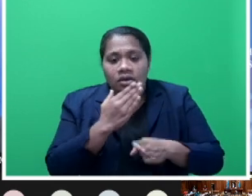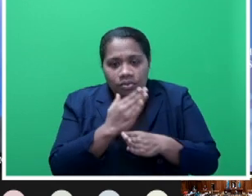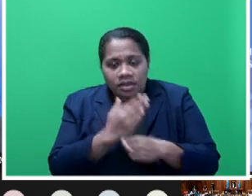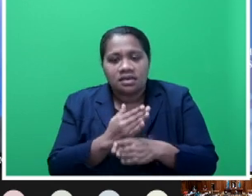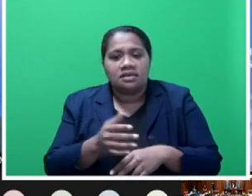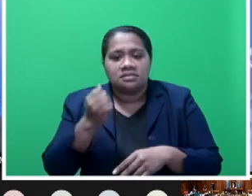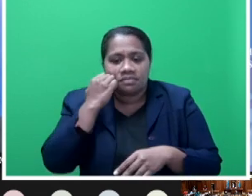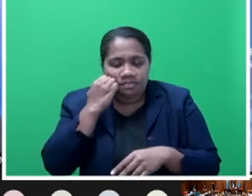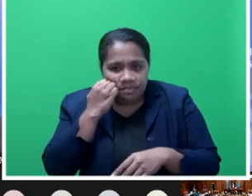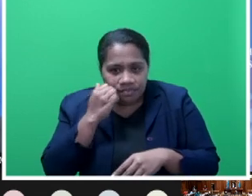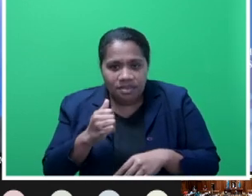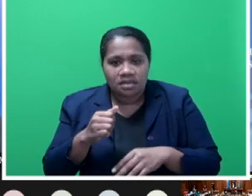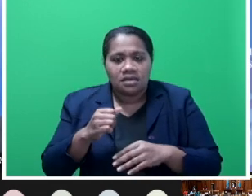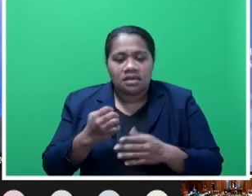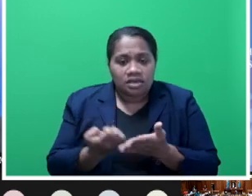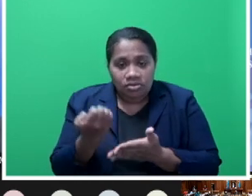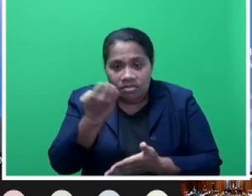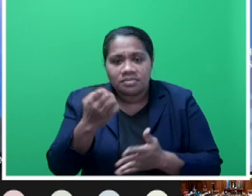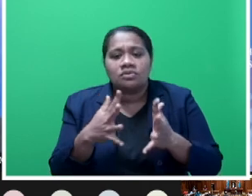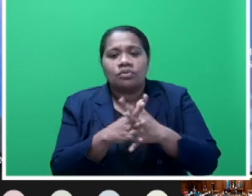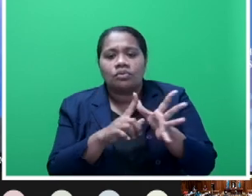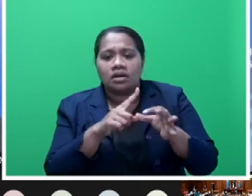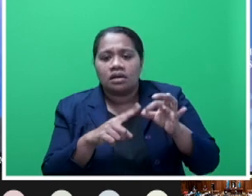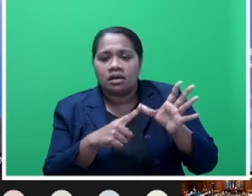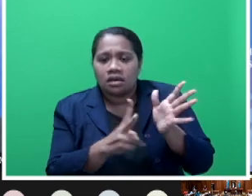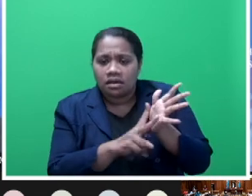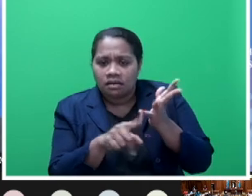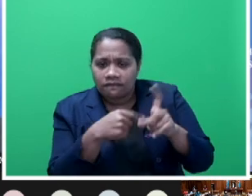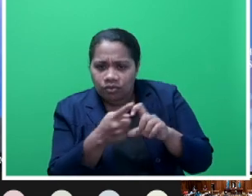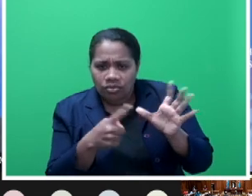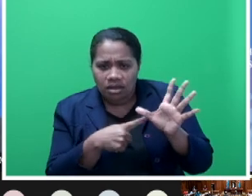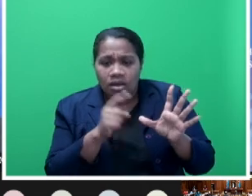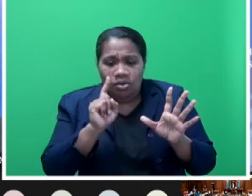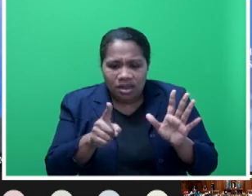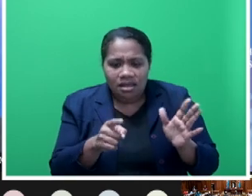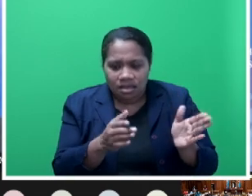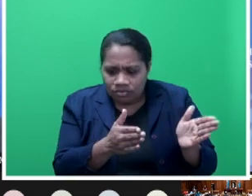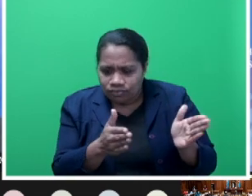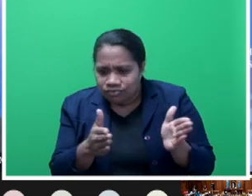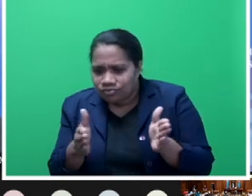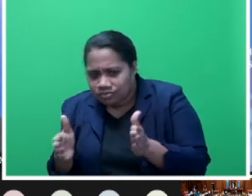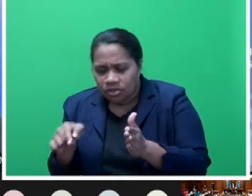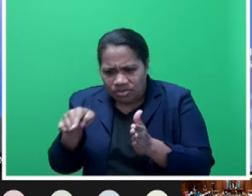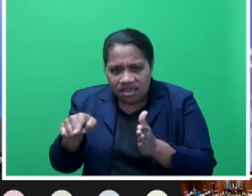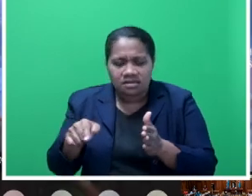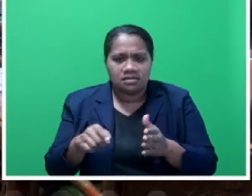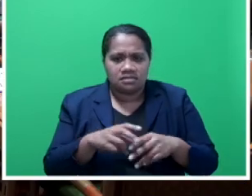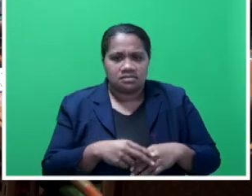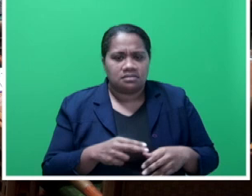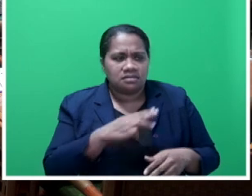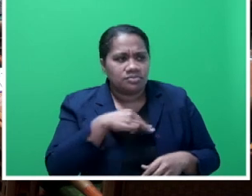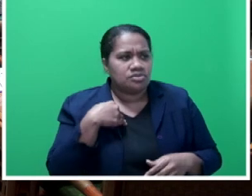Wangabuka, which you, Minister of Economy, is moving Fiji into. Thank you.